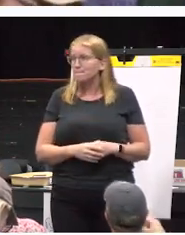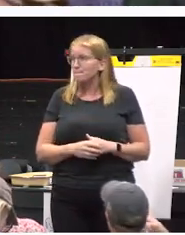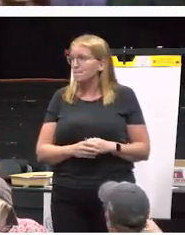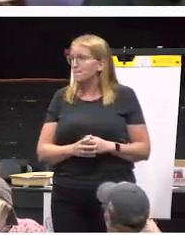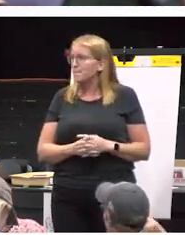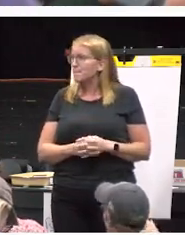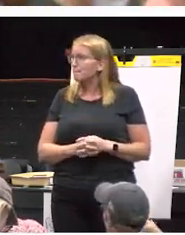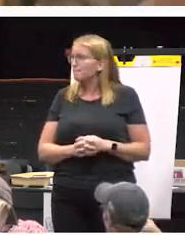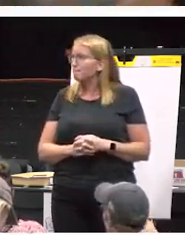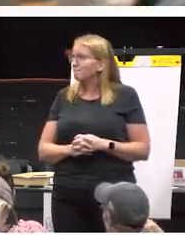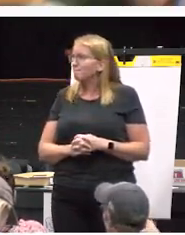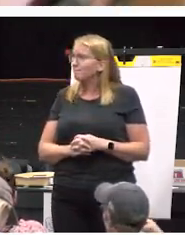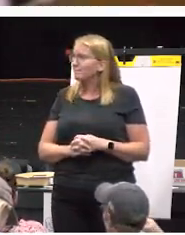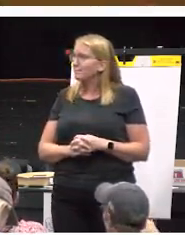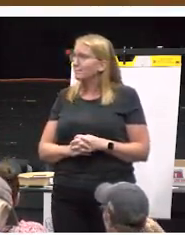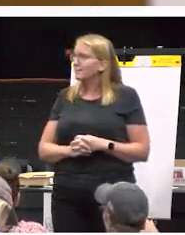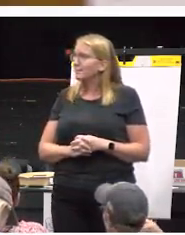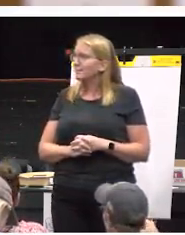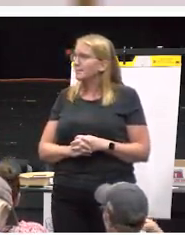Thank you.